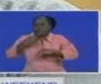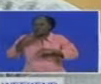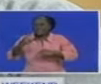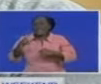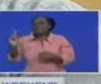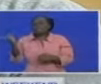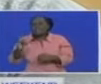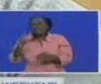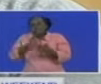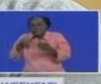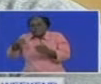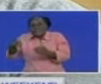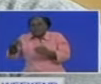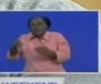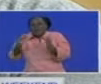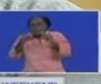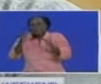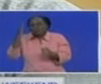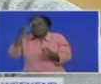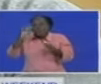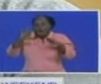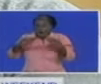know. Or if he does so,